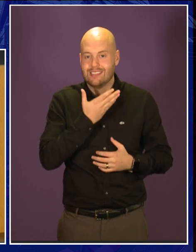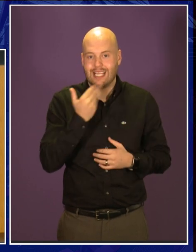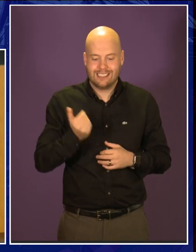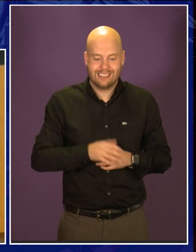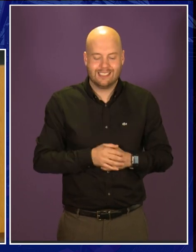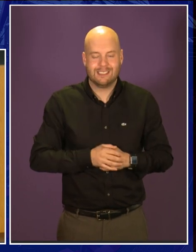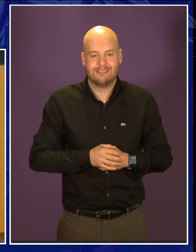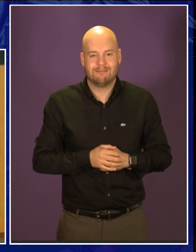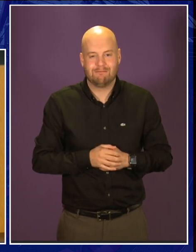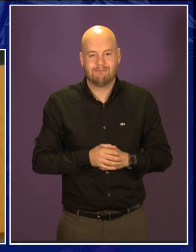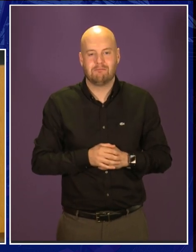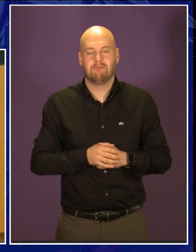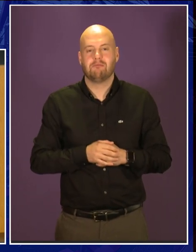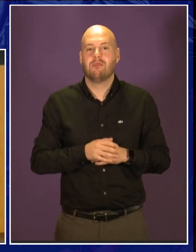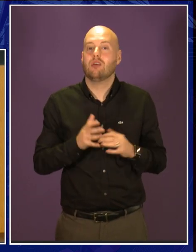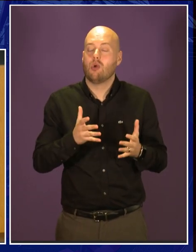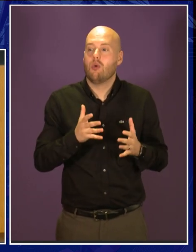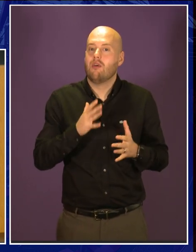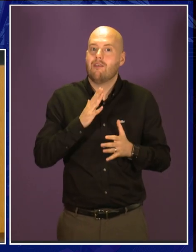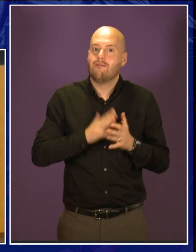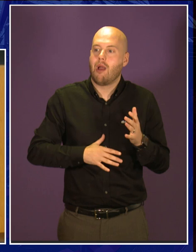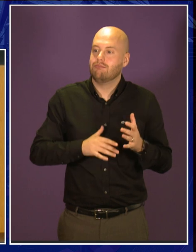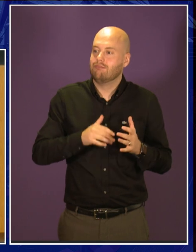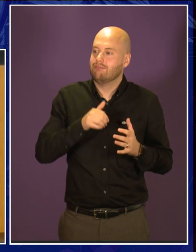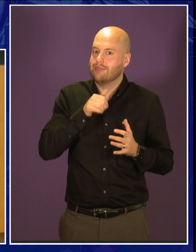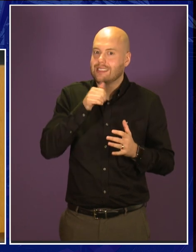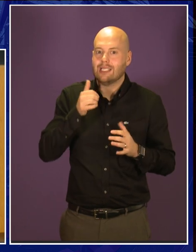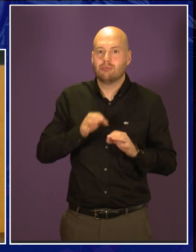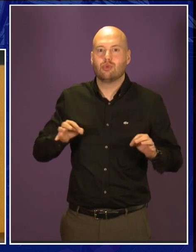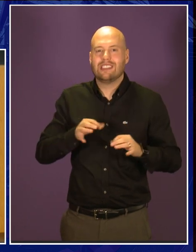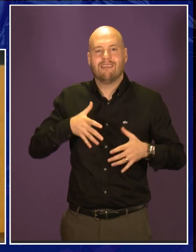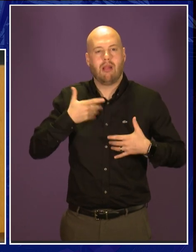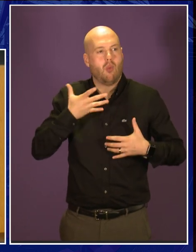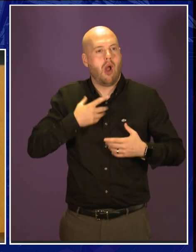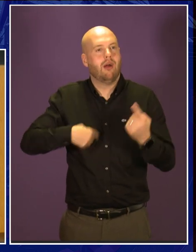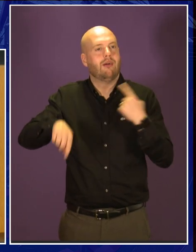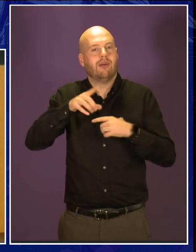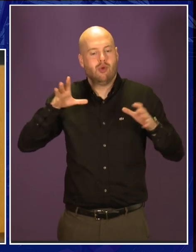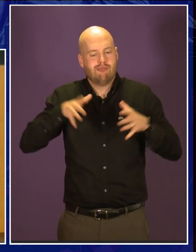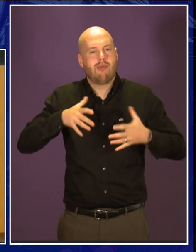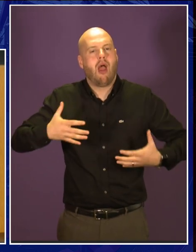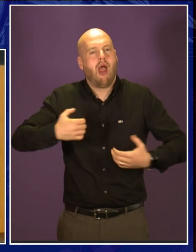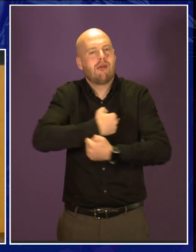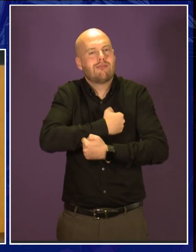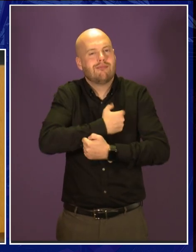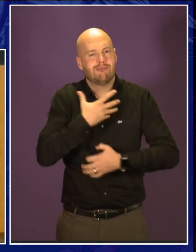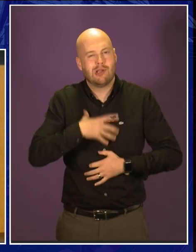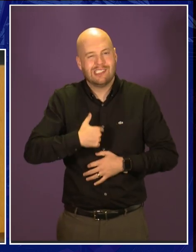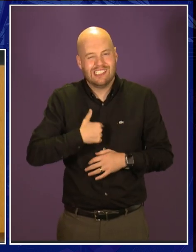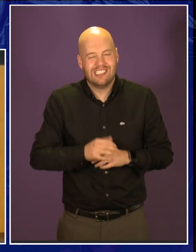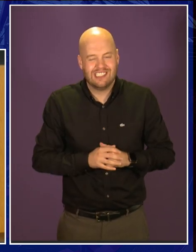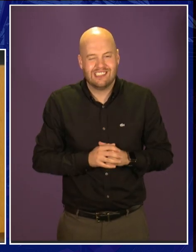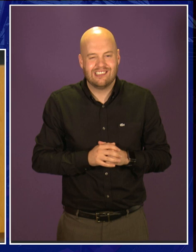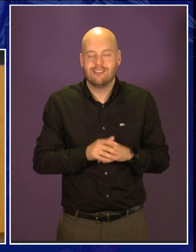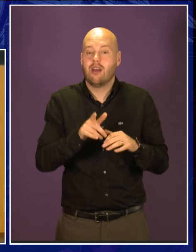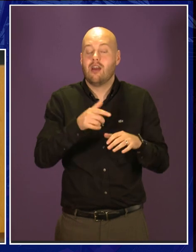First, after this nice music, really, I feel I need a group hug with everyone, which is good. So, yeah, I'm Faisal,